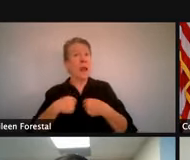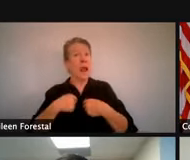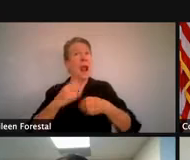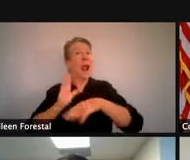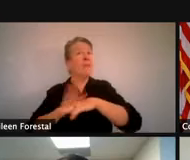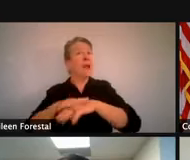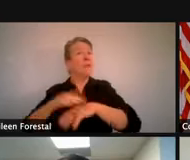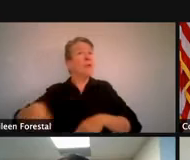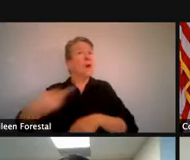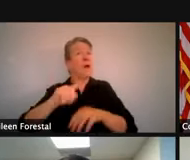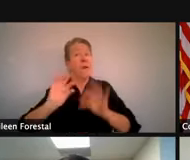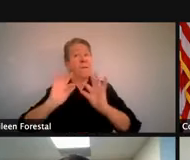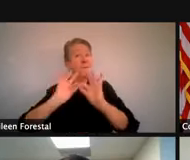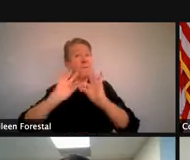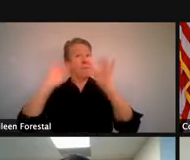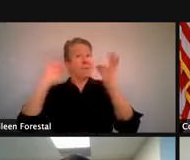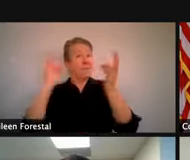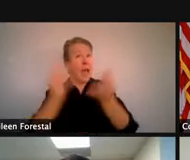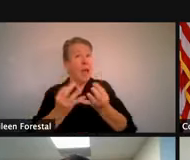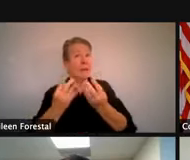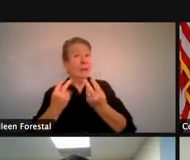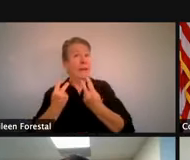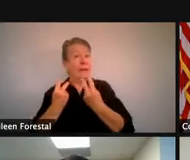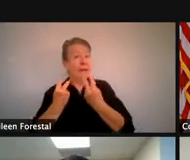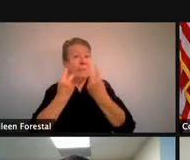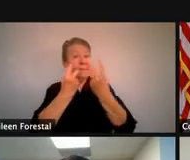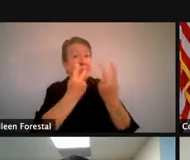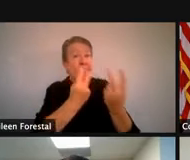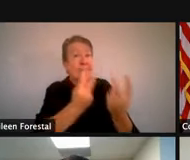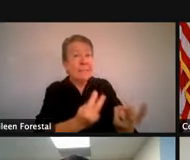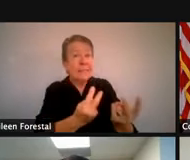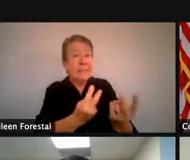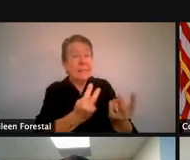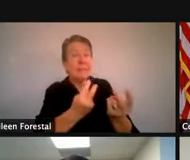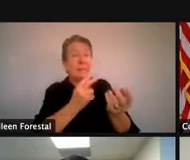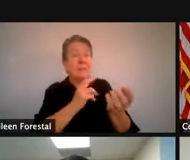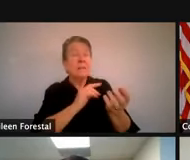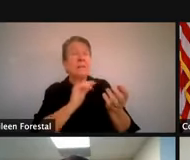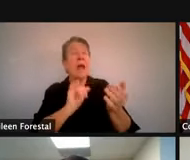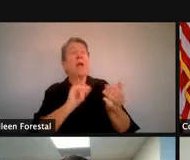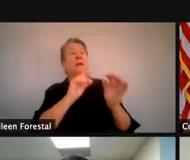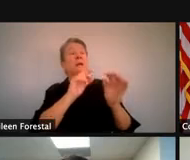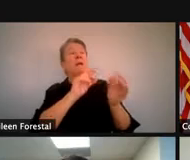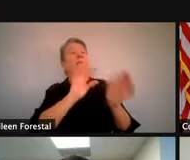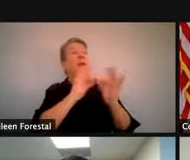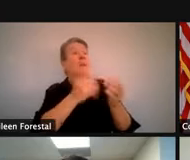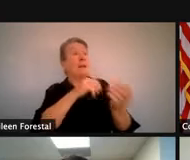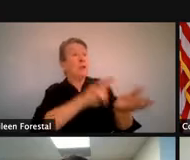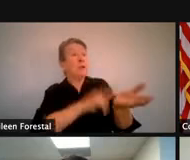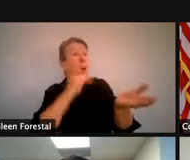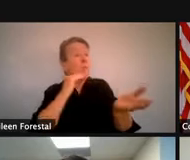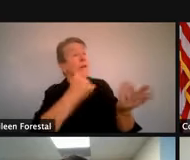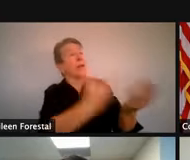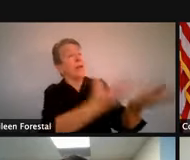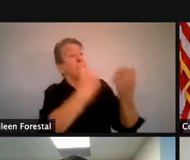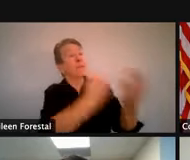would not take a loved one out of a long-term. If it were my mom or dad, had they still been living, I think it's a